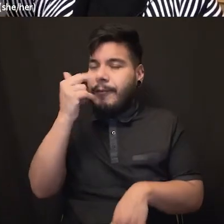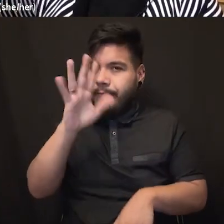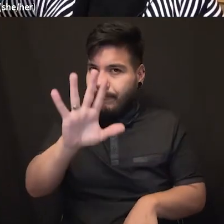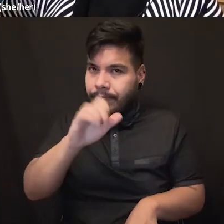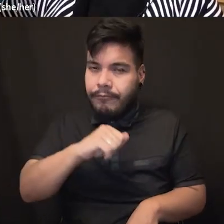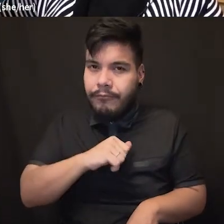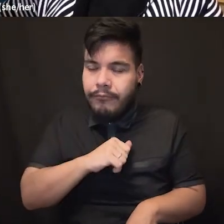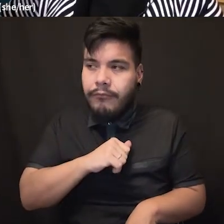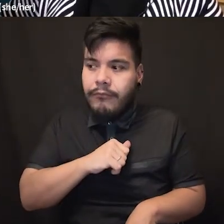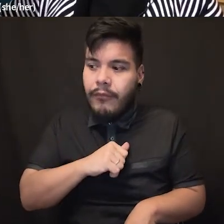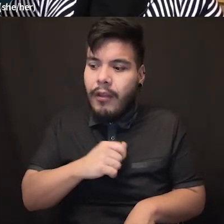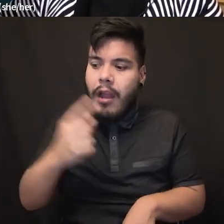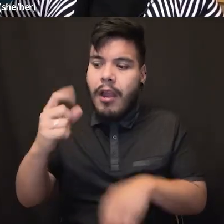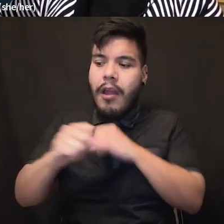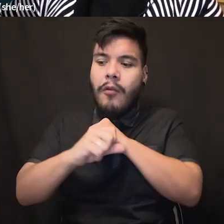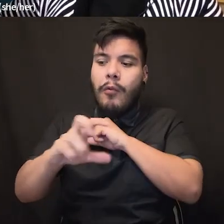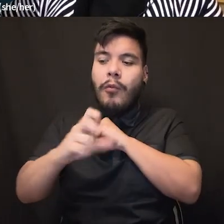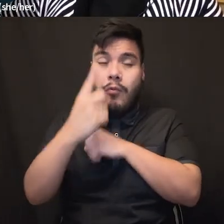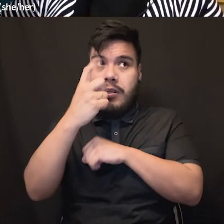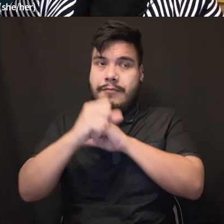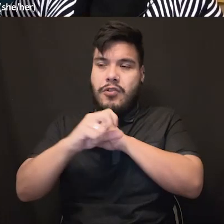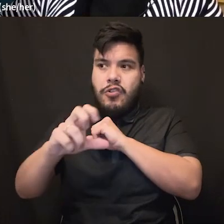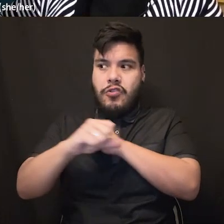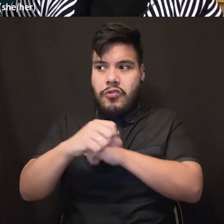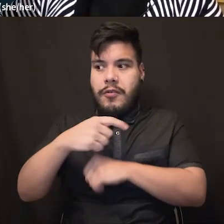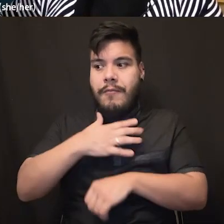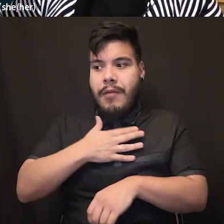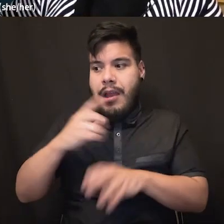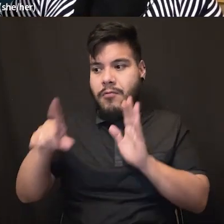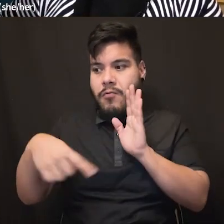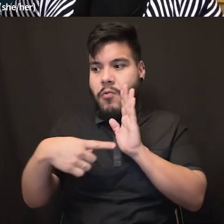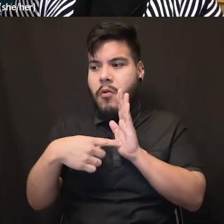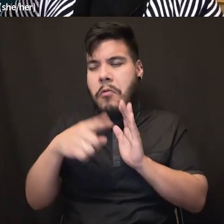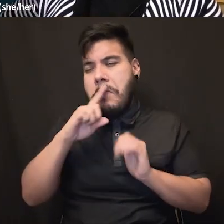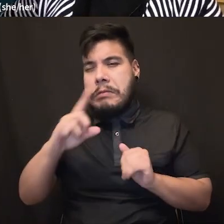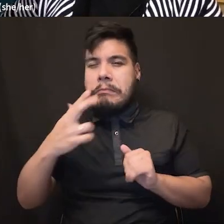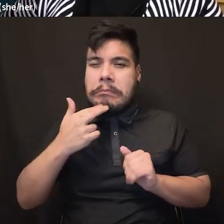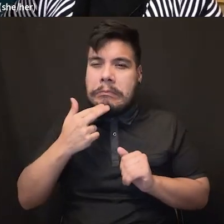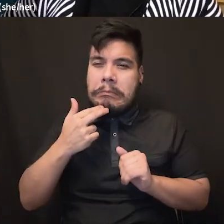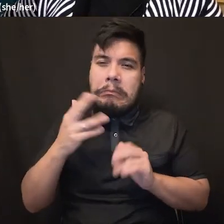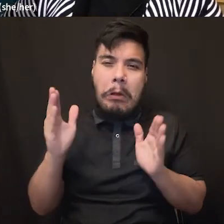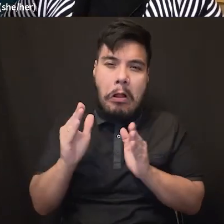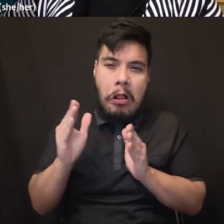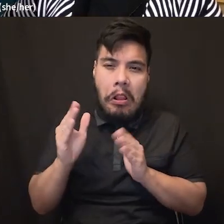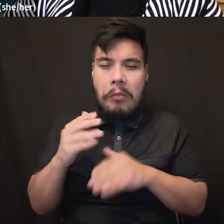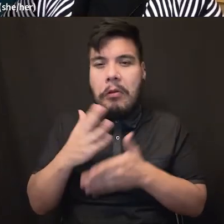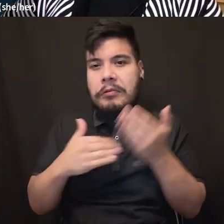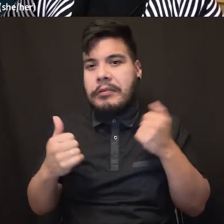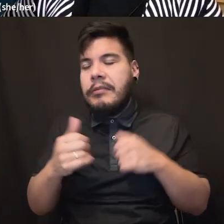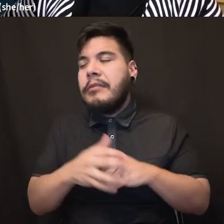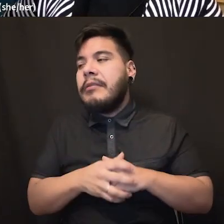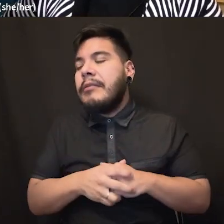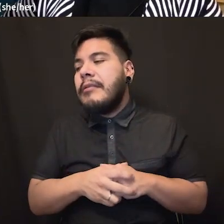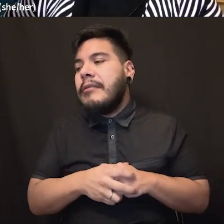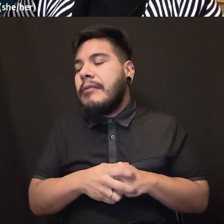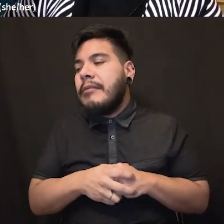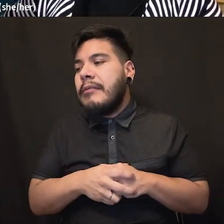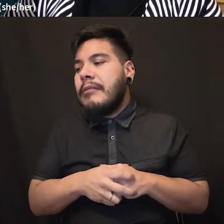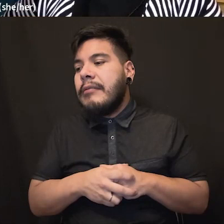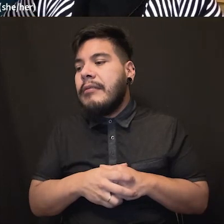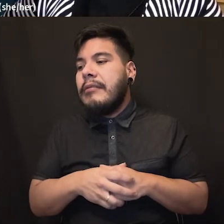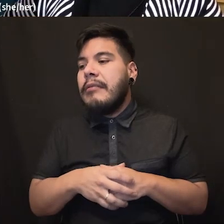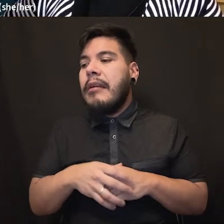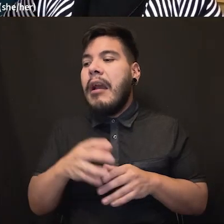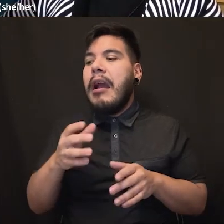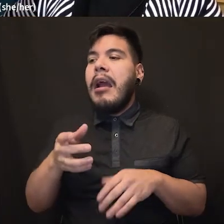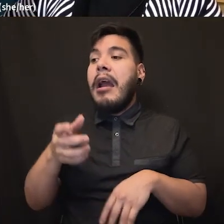had a part in a commercial once where my original part was very small. And then there was a part that was a guy